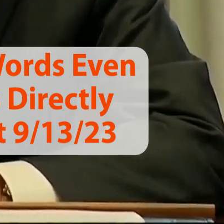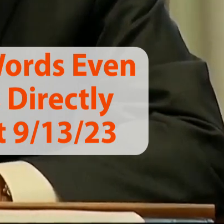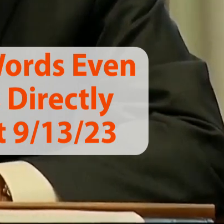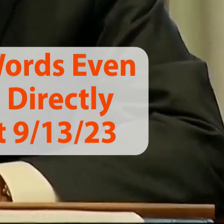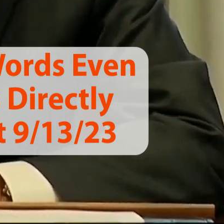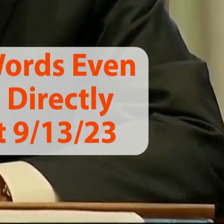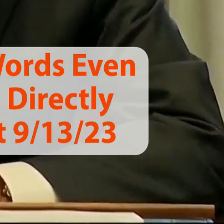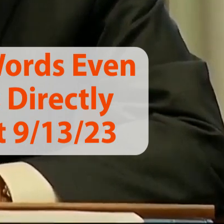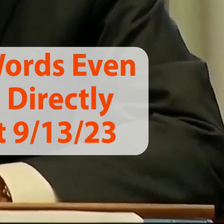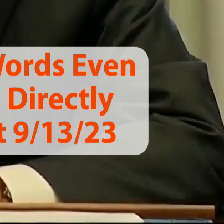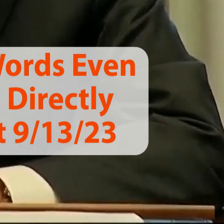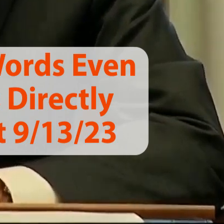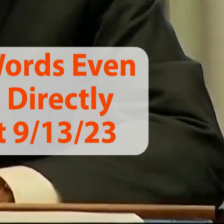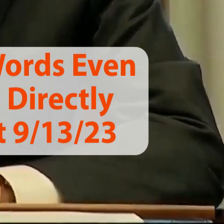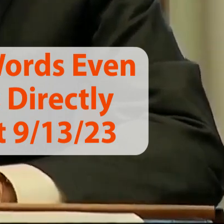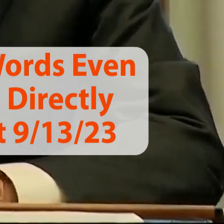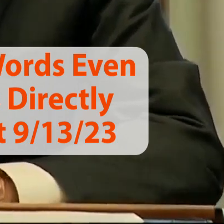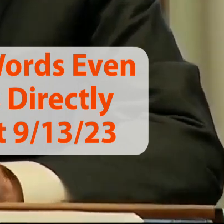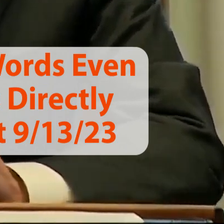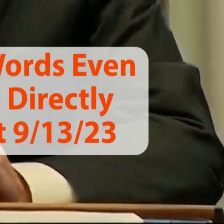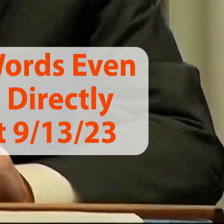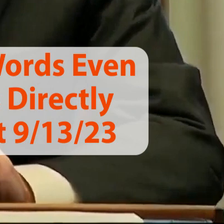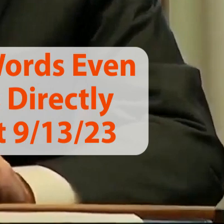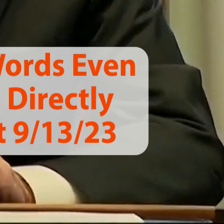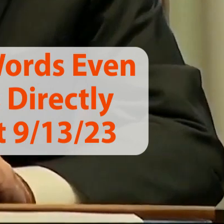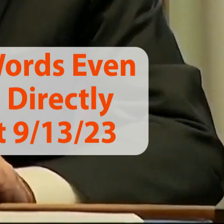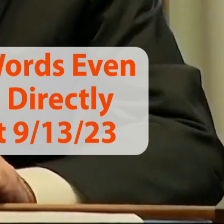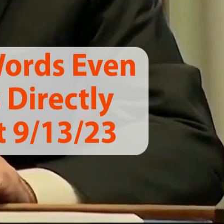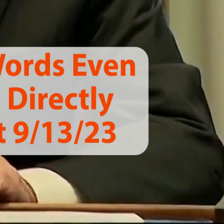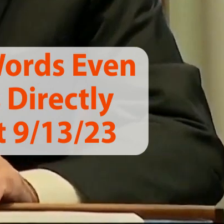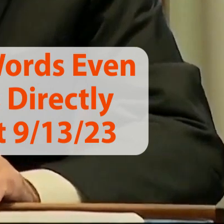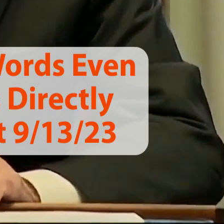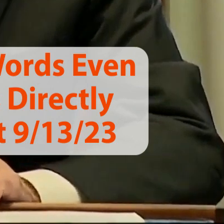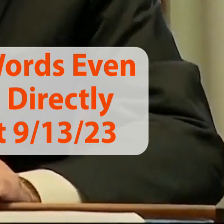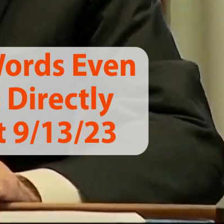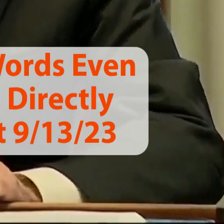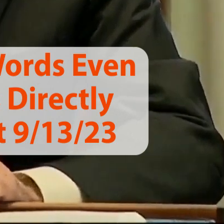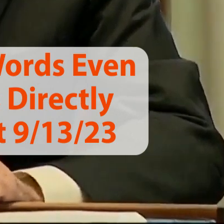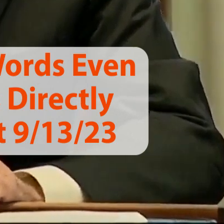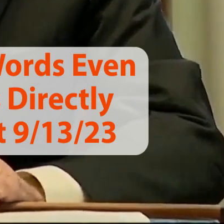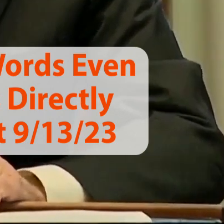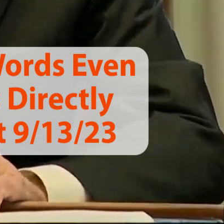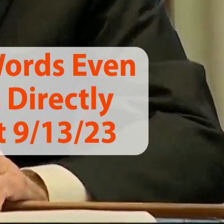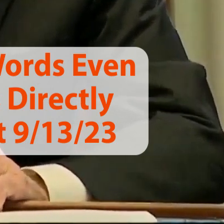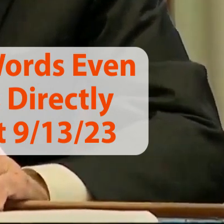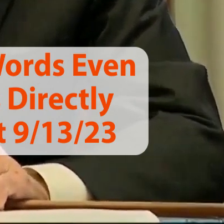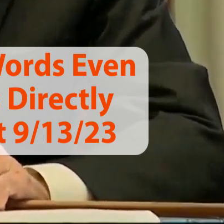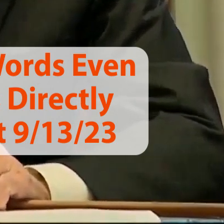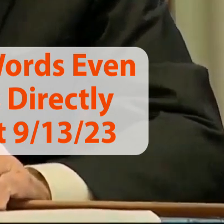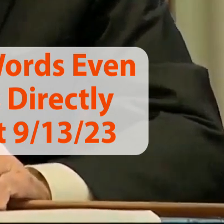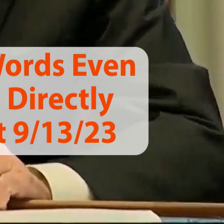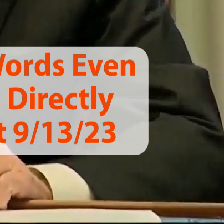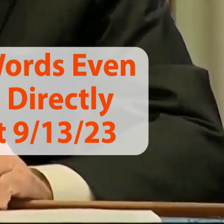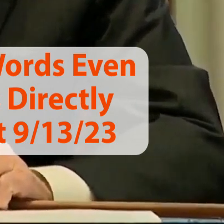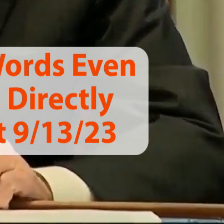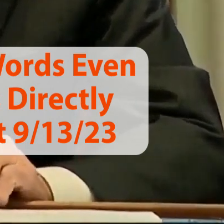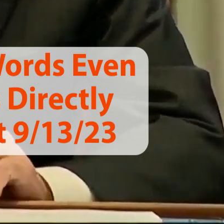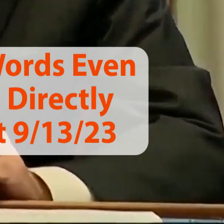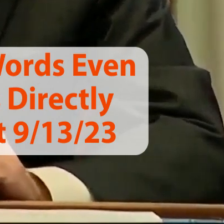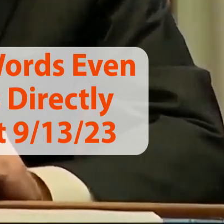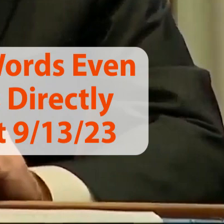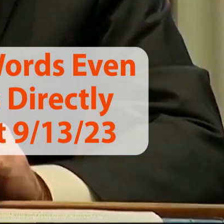underserved communities. As a matter of fact, my work on trying to move on the environment and global